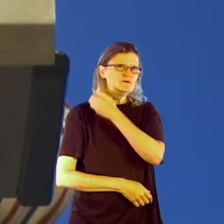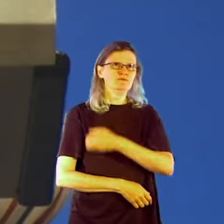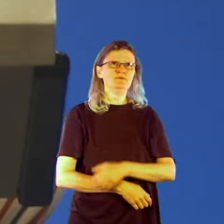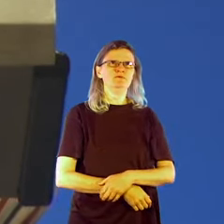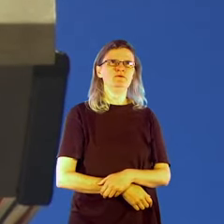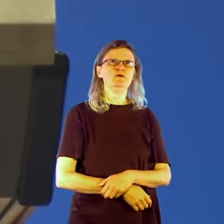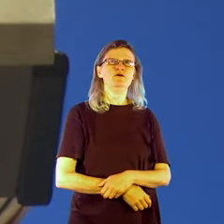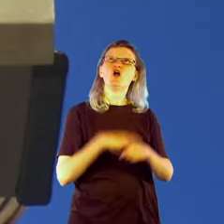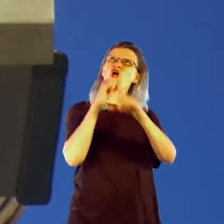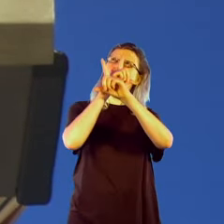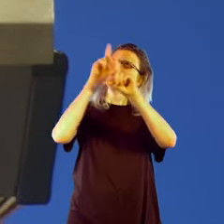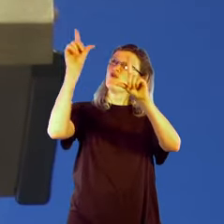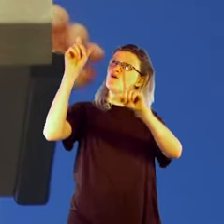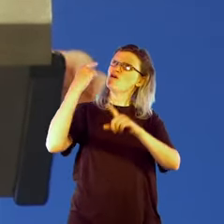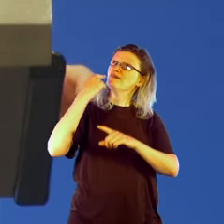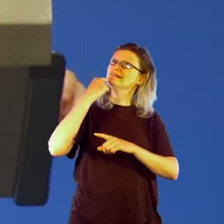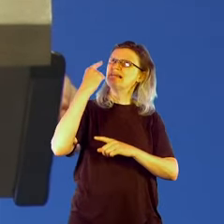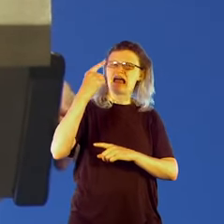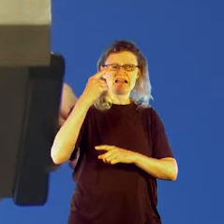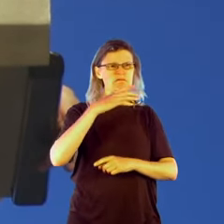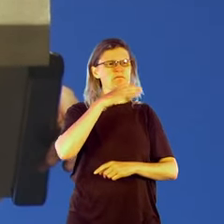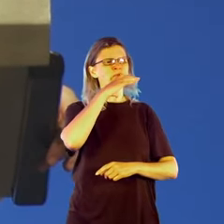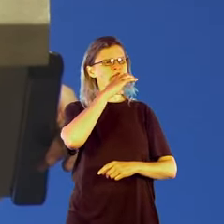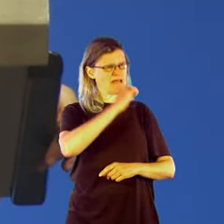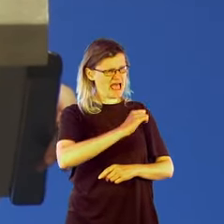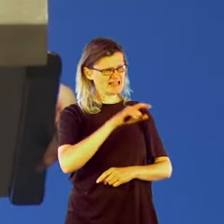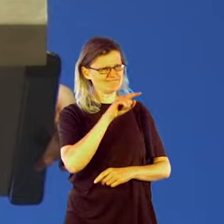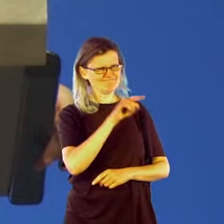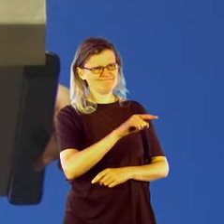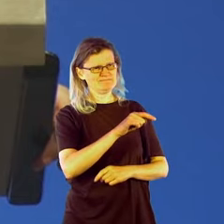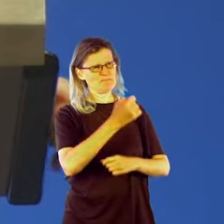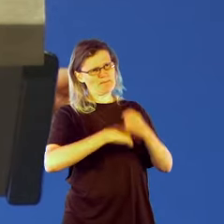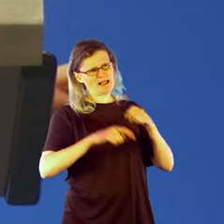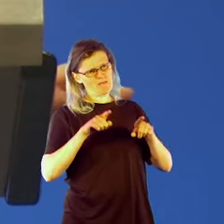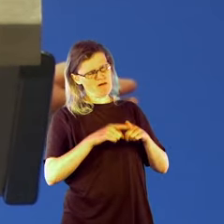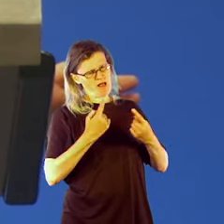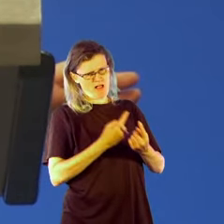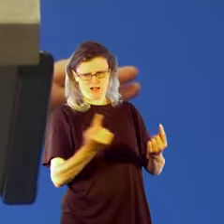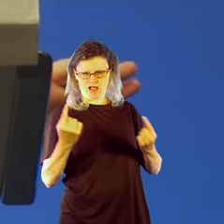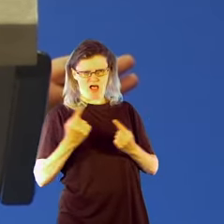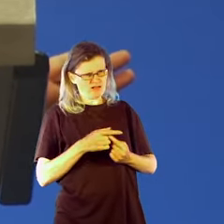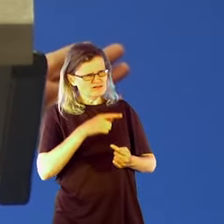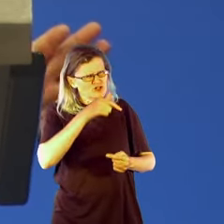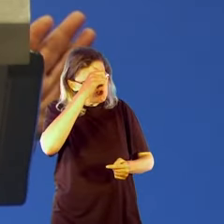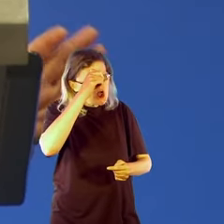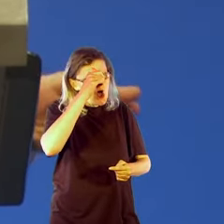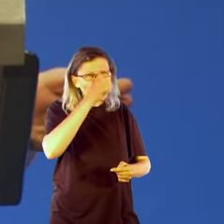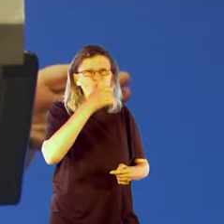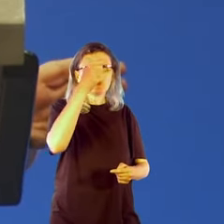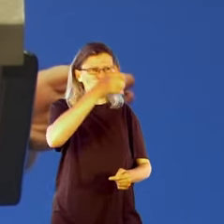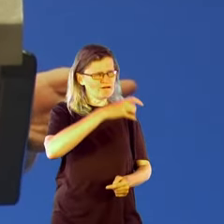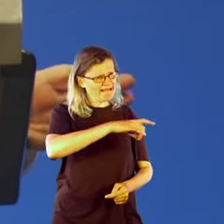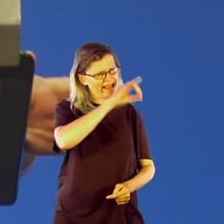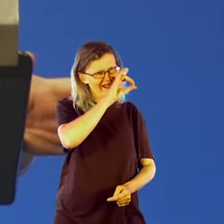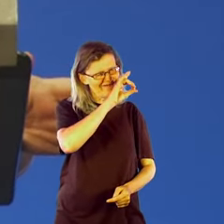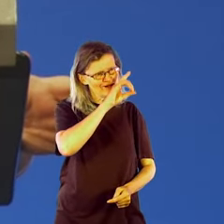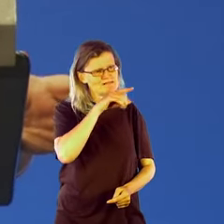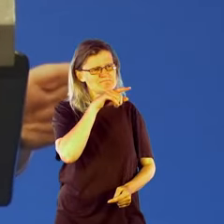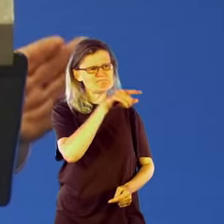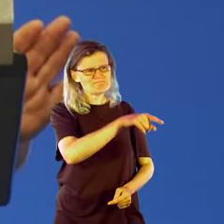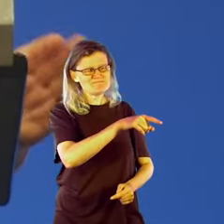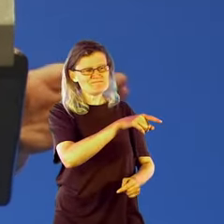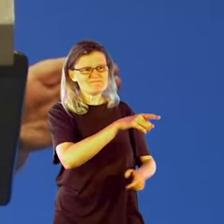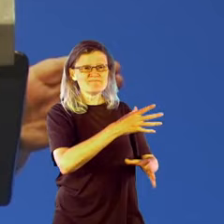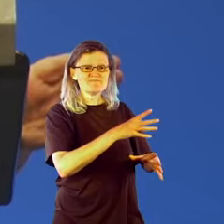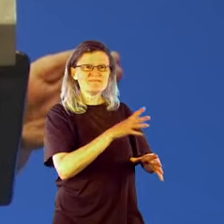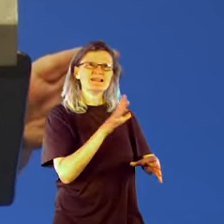And the Lord God said, "The man has now become like one of us, knowing good and evil. He must not be allowed to reach out his